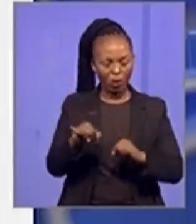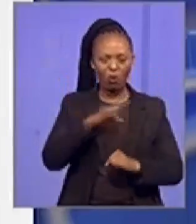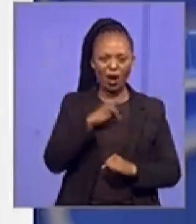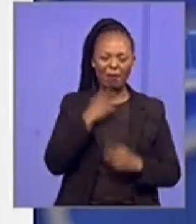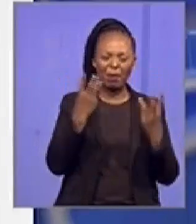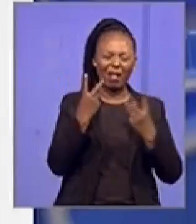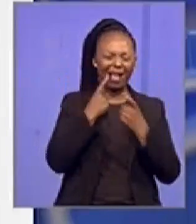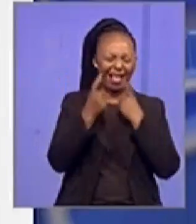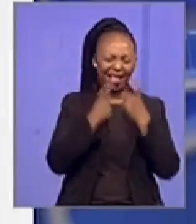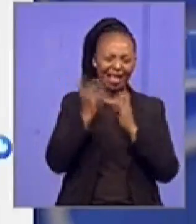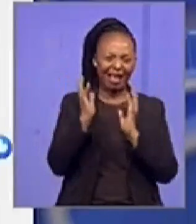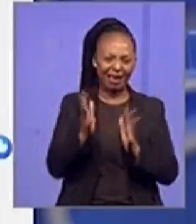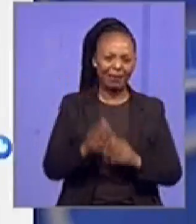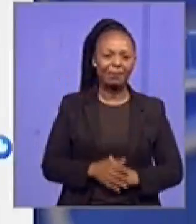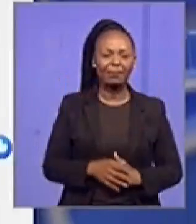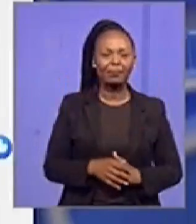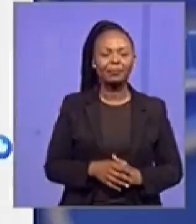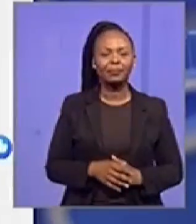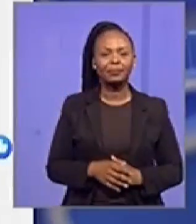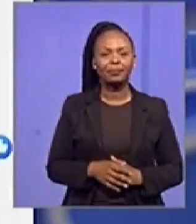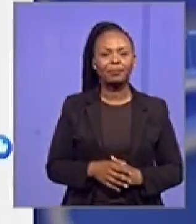sella.